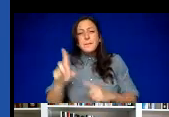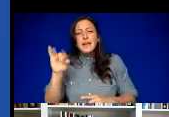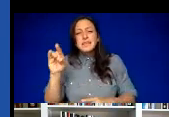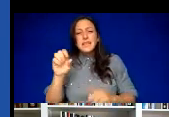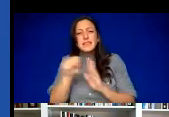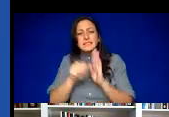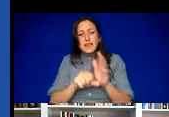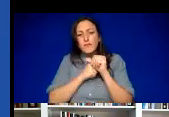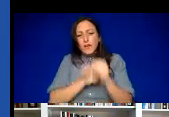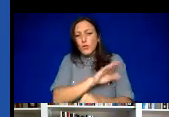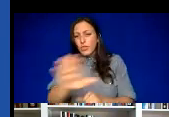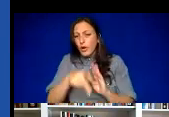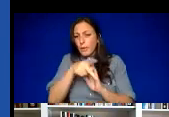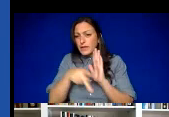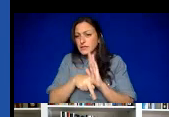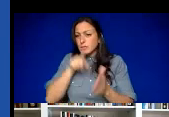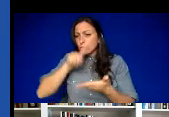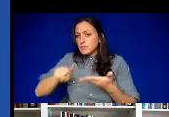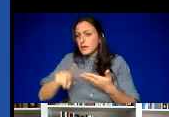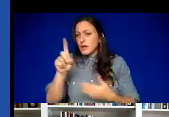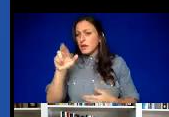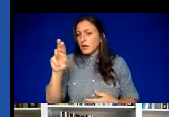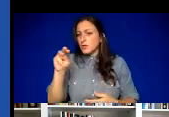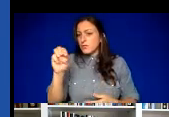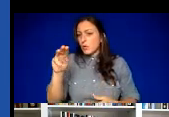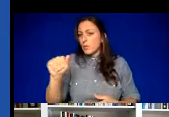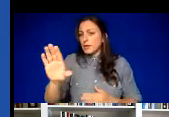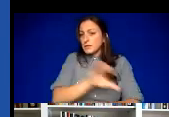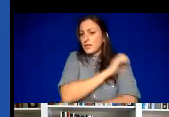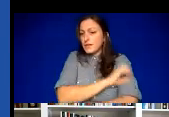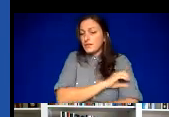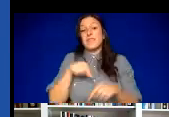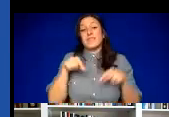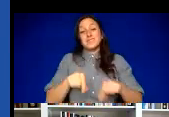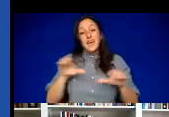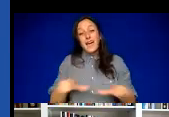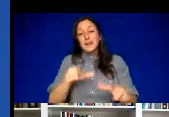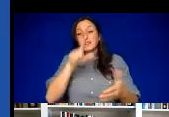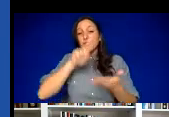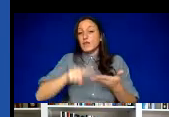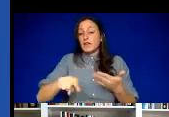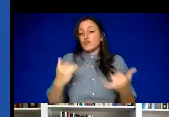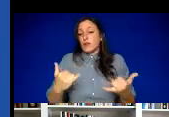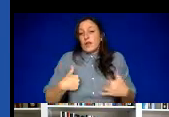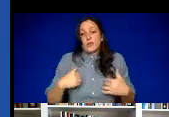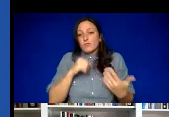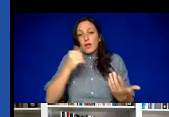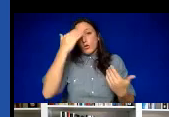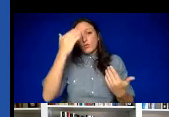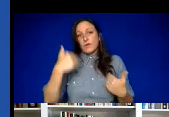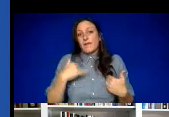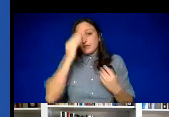own policy in inspecting Dr. MoMA's clinic? This is an active investigation. I don't have that information at this time.